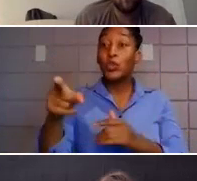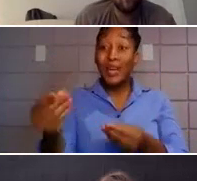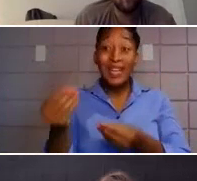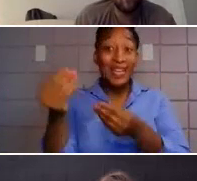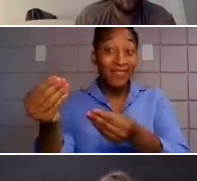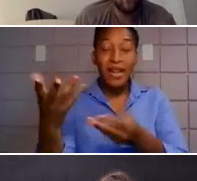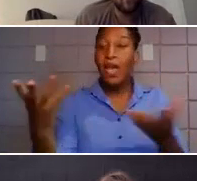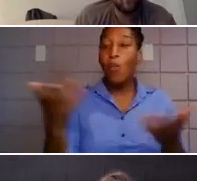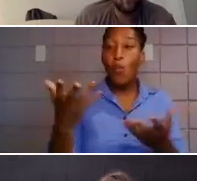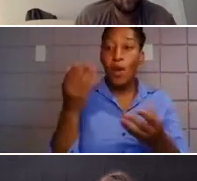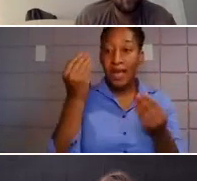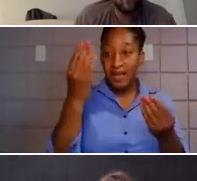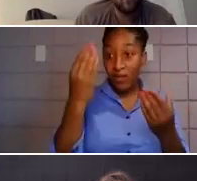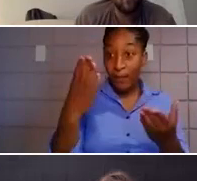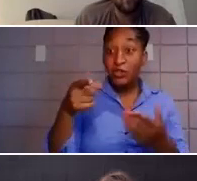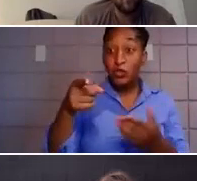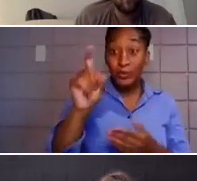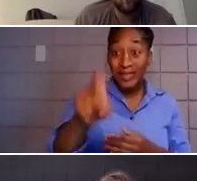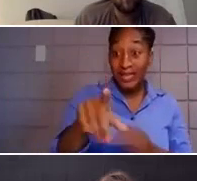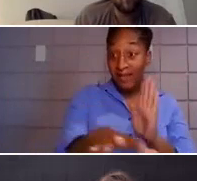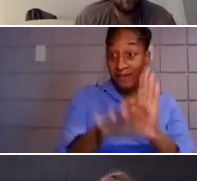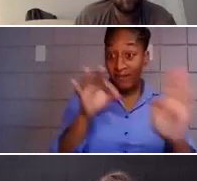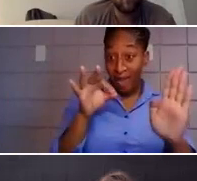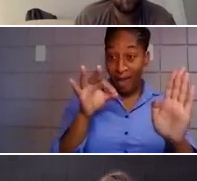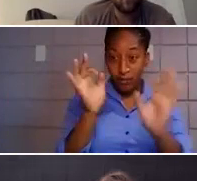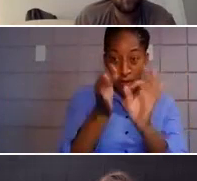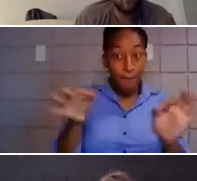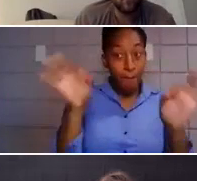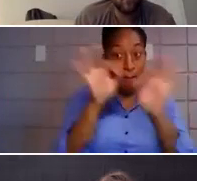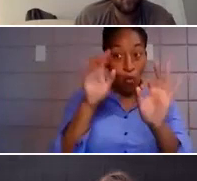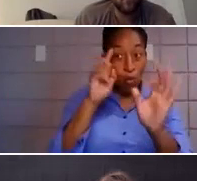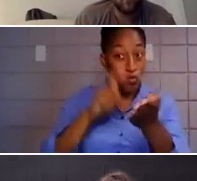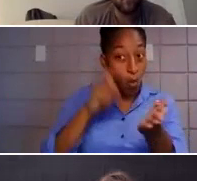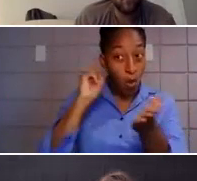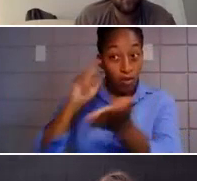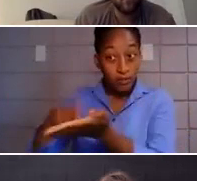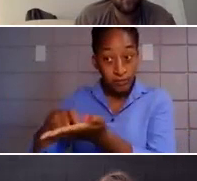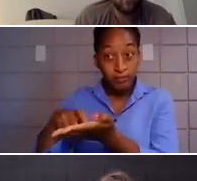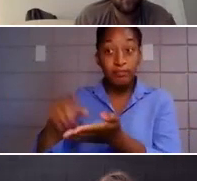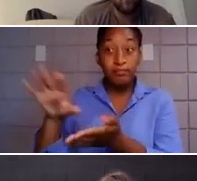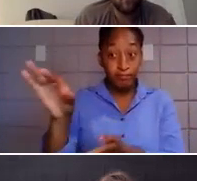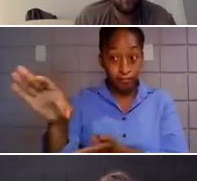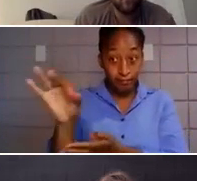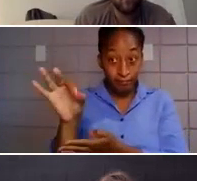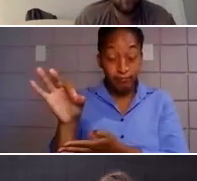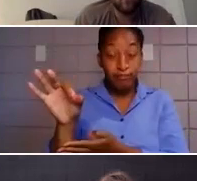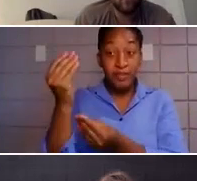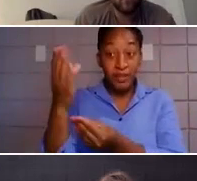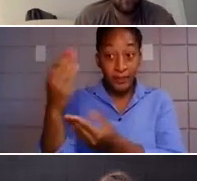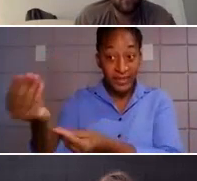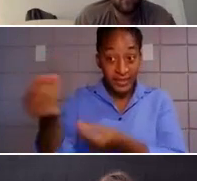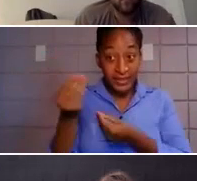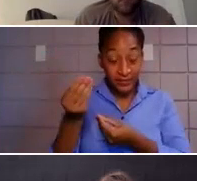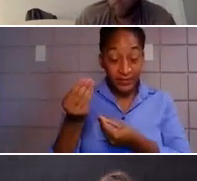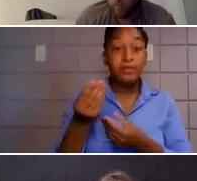Okay. Okay. And